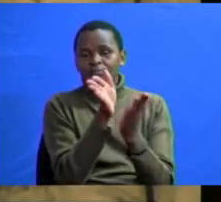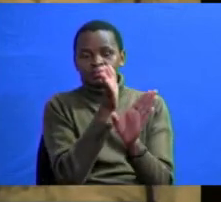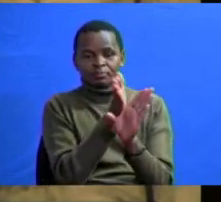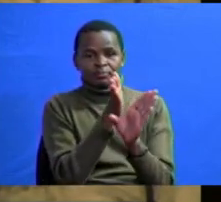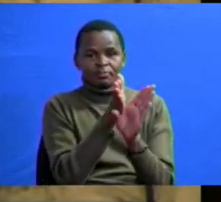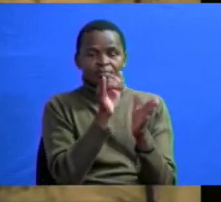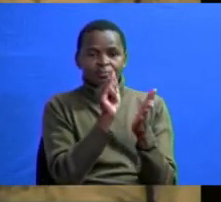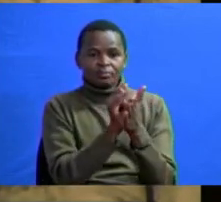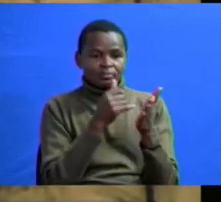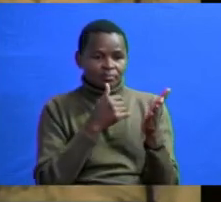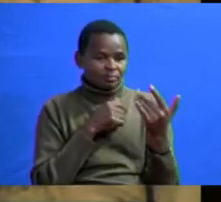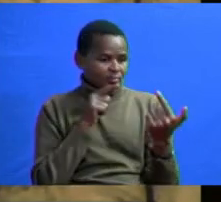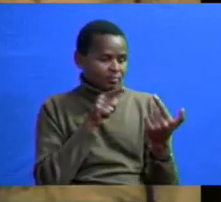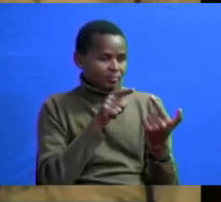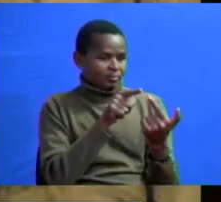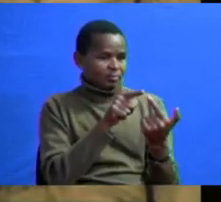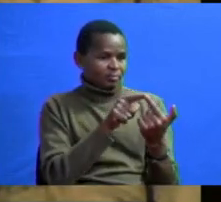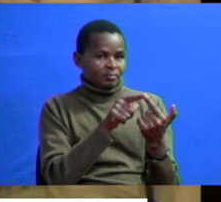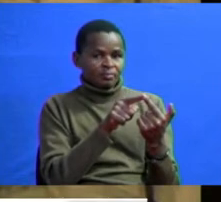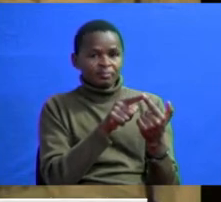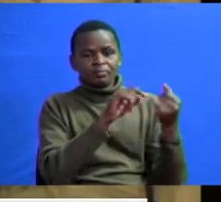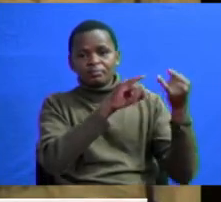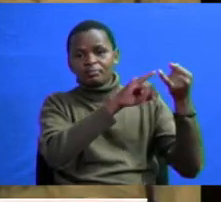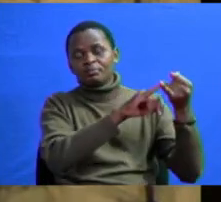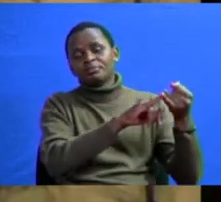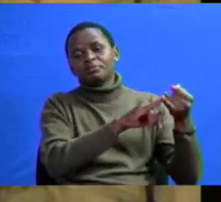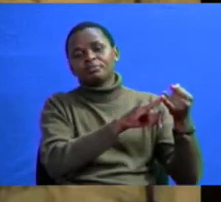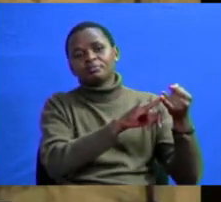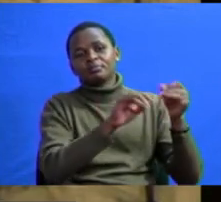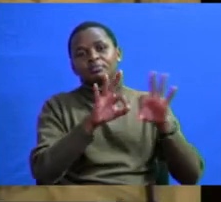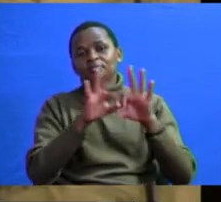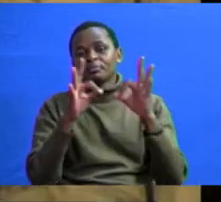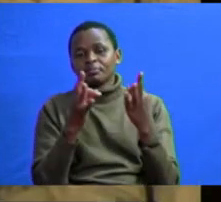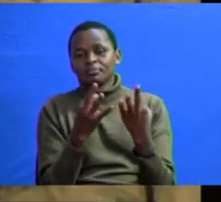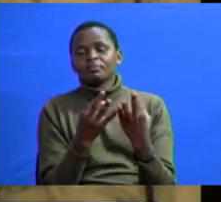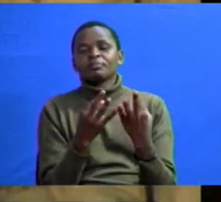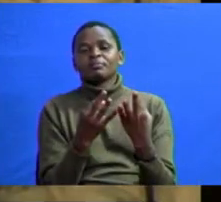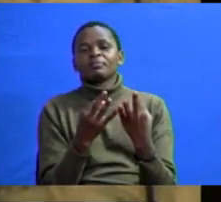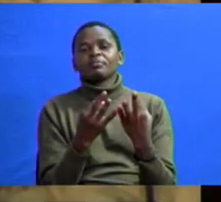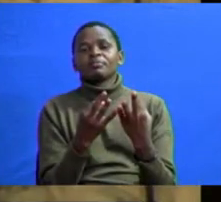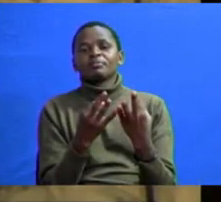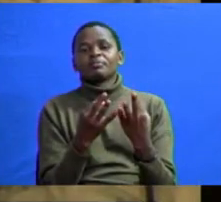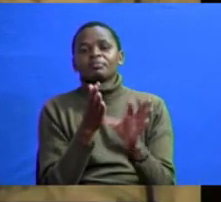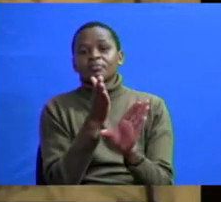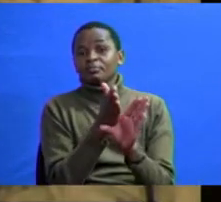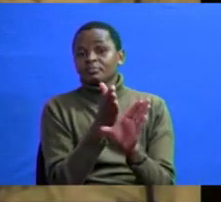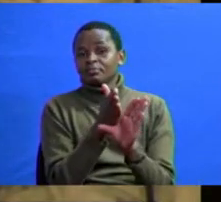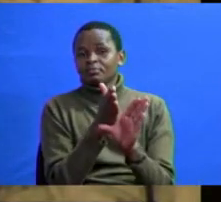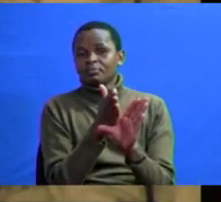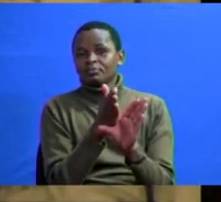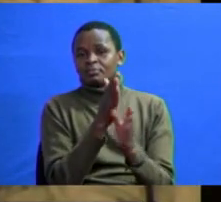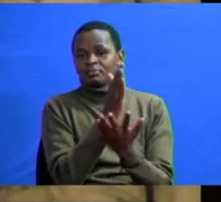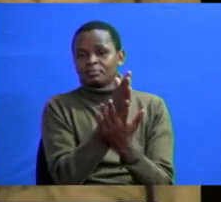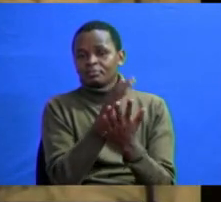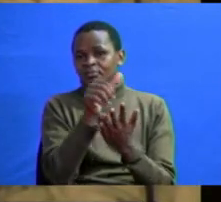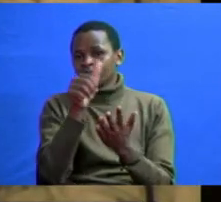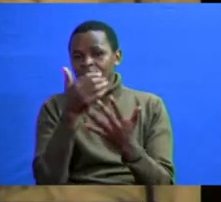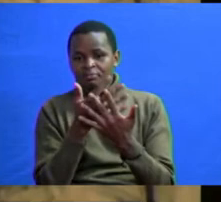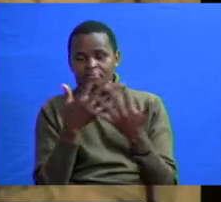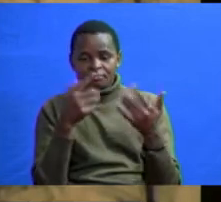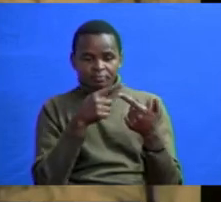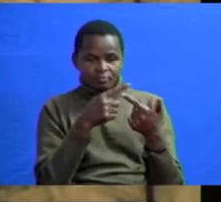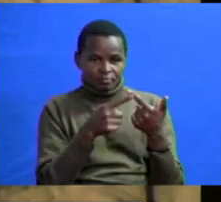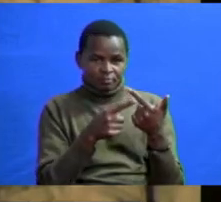that targets even marriage, family, there's family psychology, among other things. But